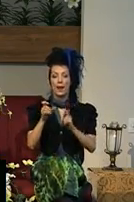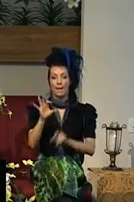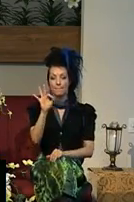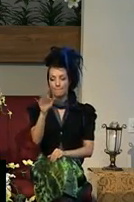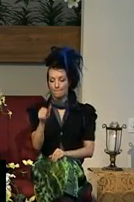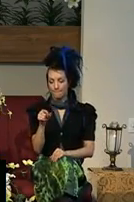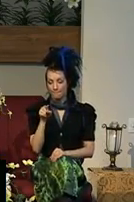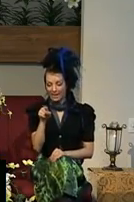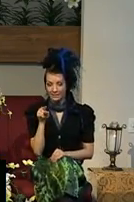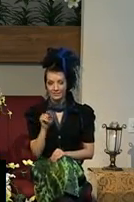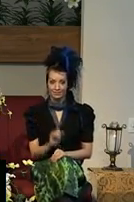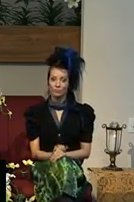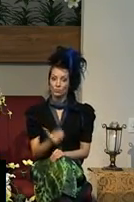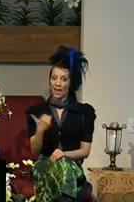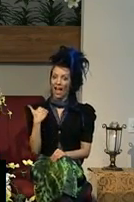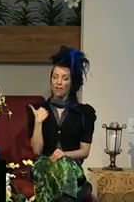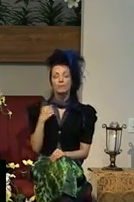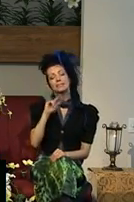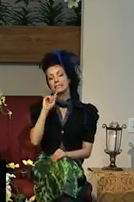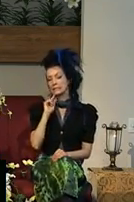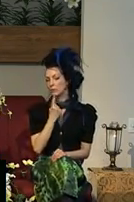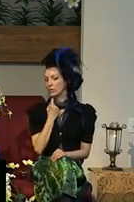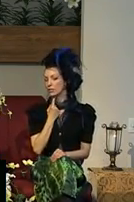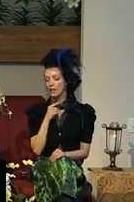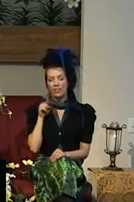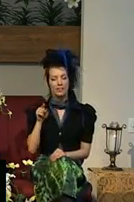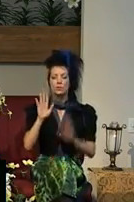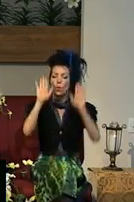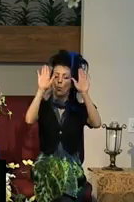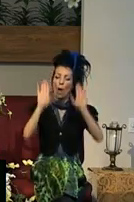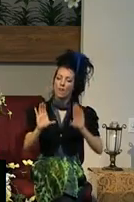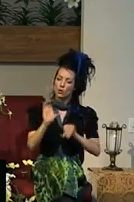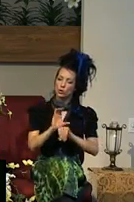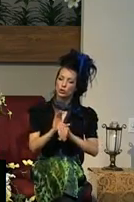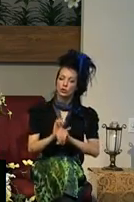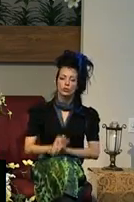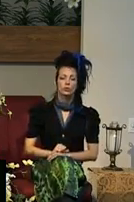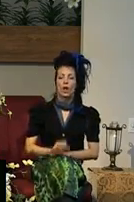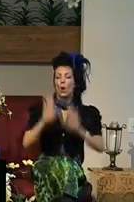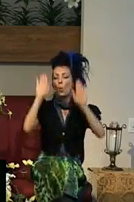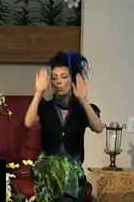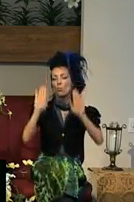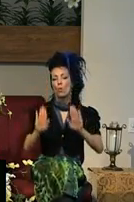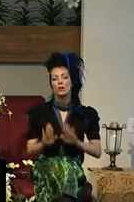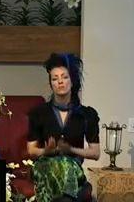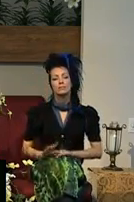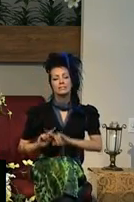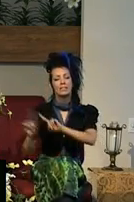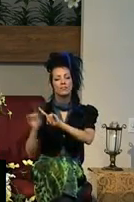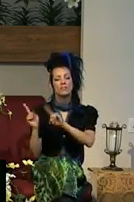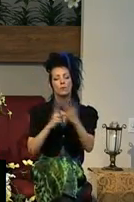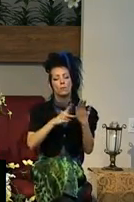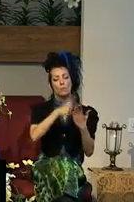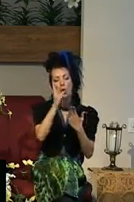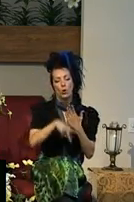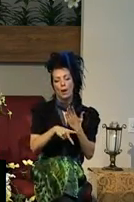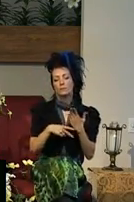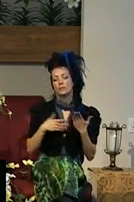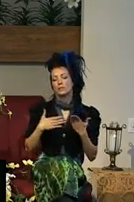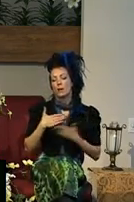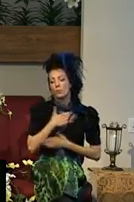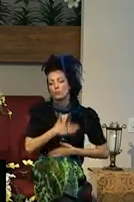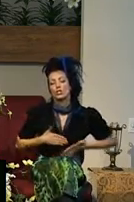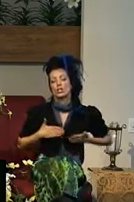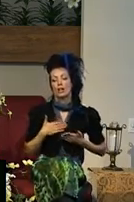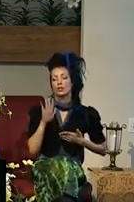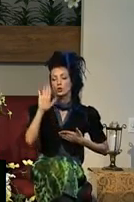In all seriousness, we have a wonderful church here. We have a wonderful, vibrant set of ministries, and we appreciate your support and ask